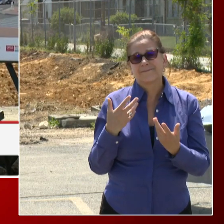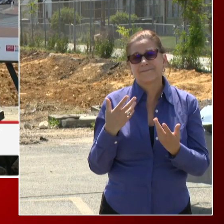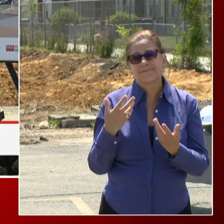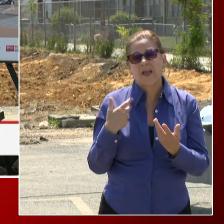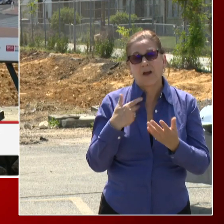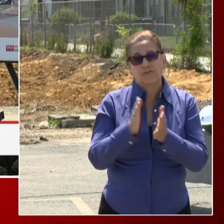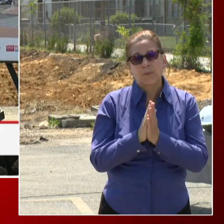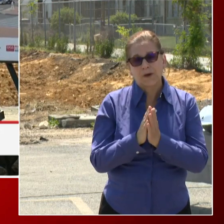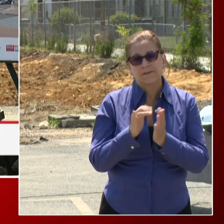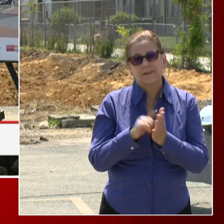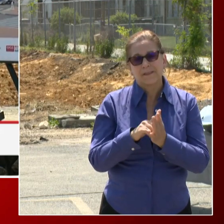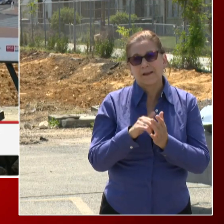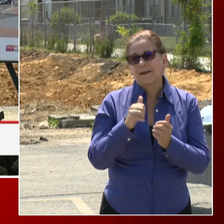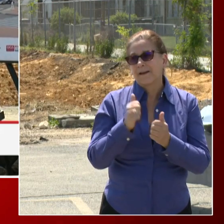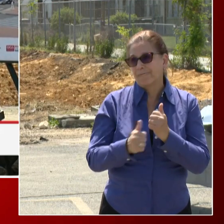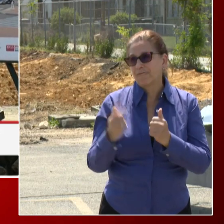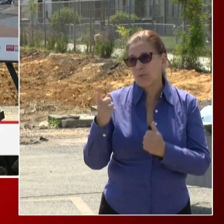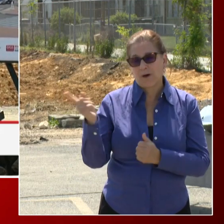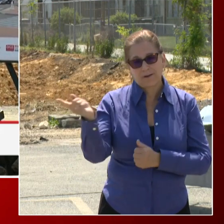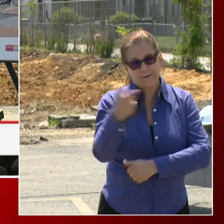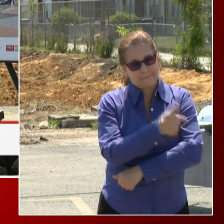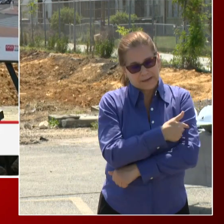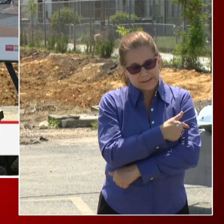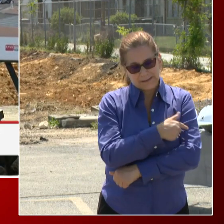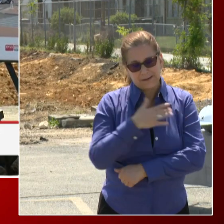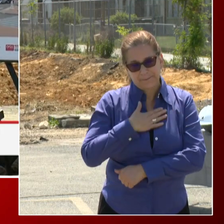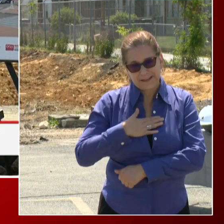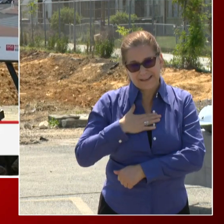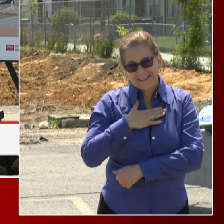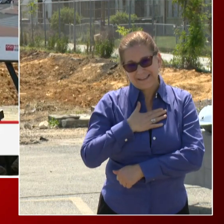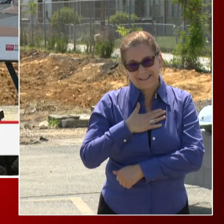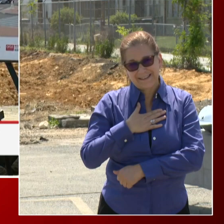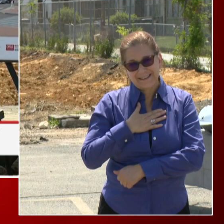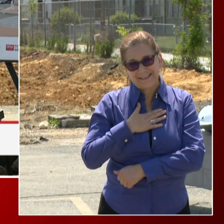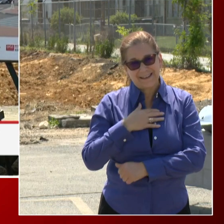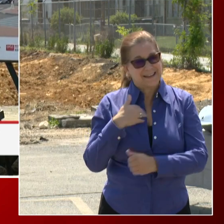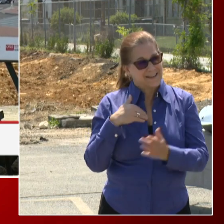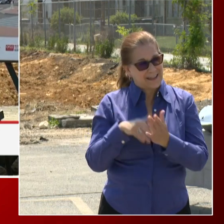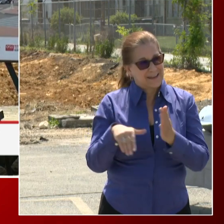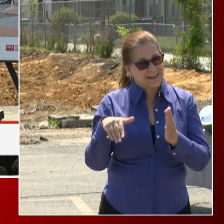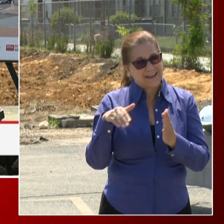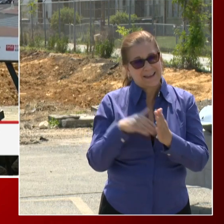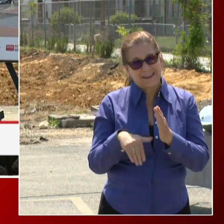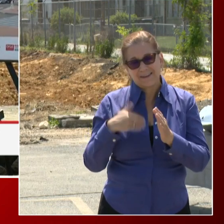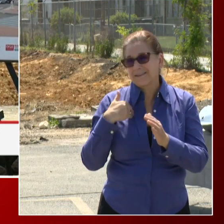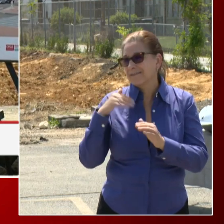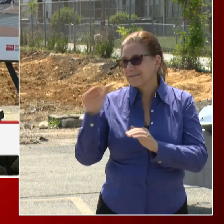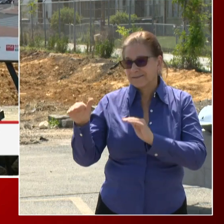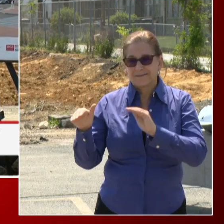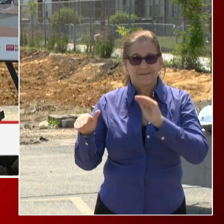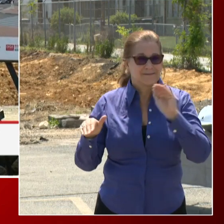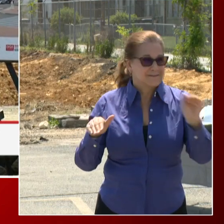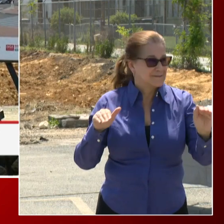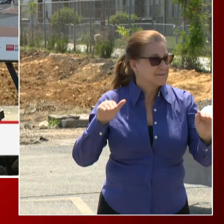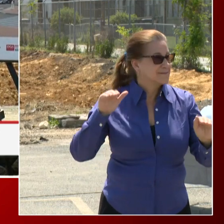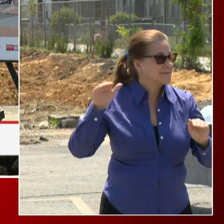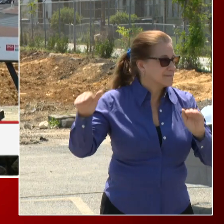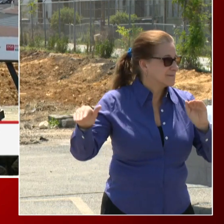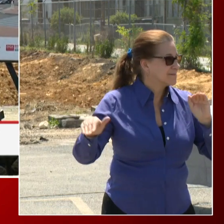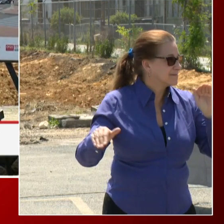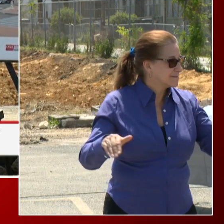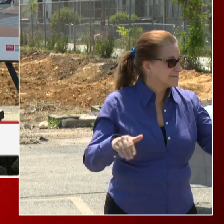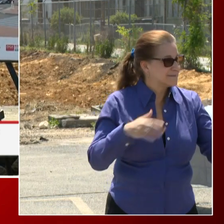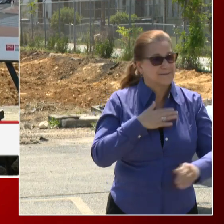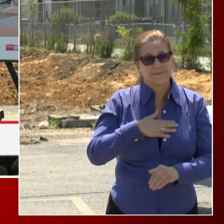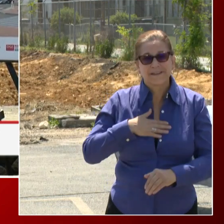get vaccinated. We have done as a city just a tremendous job.